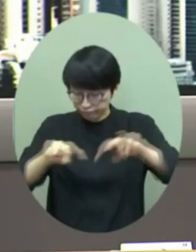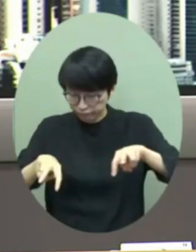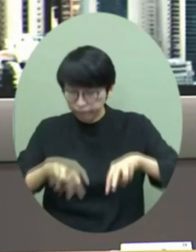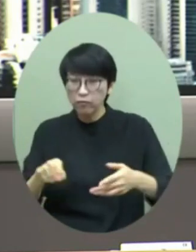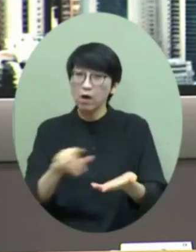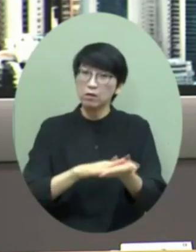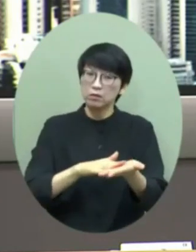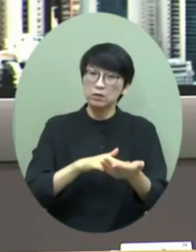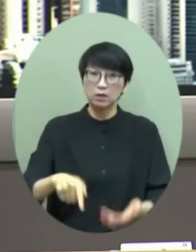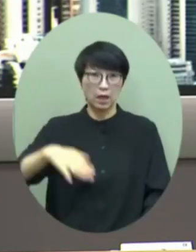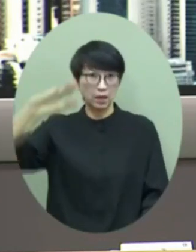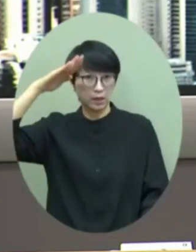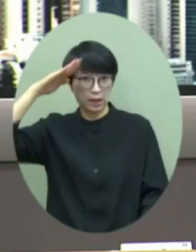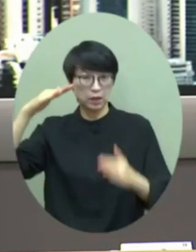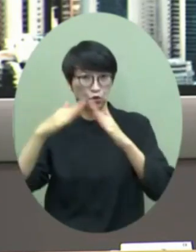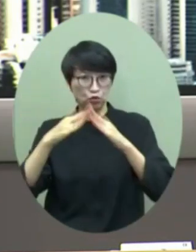relevant